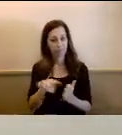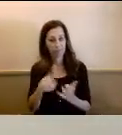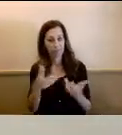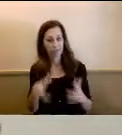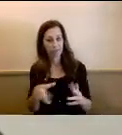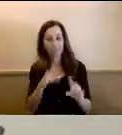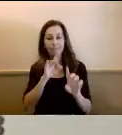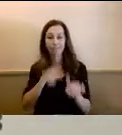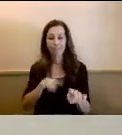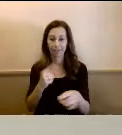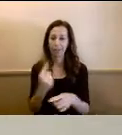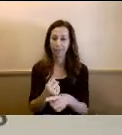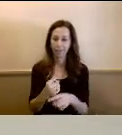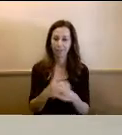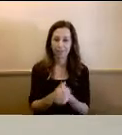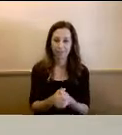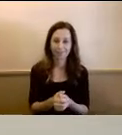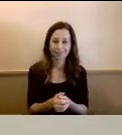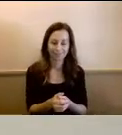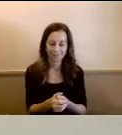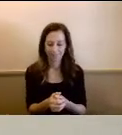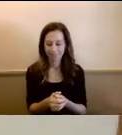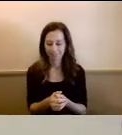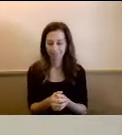checked, your answer is correct.